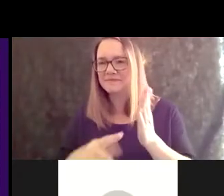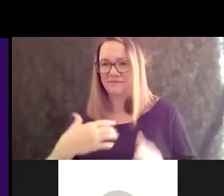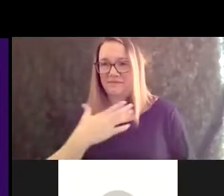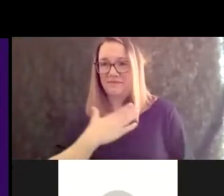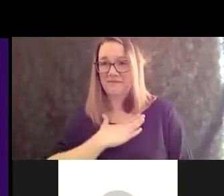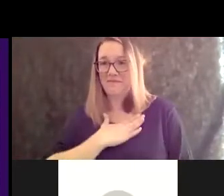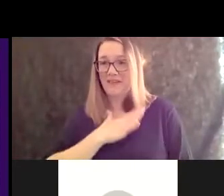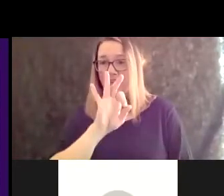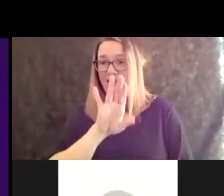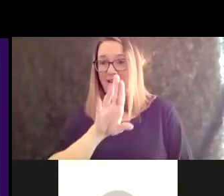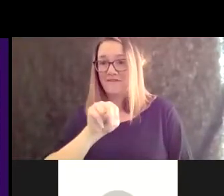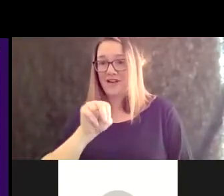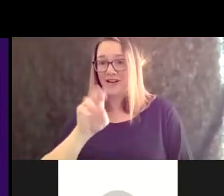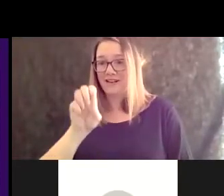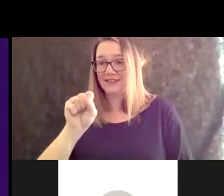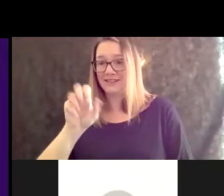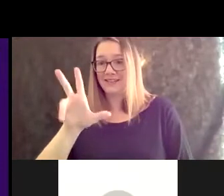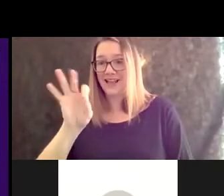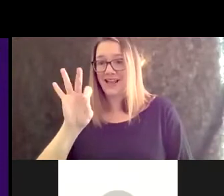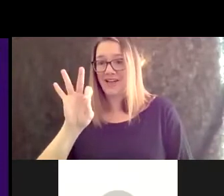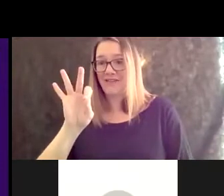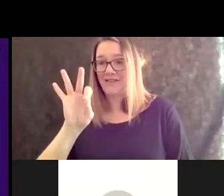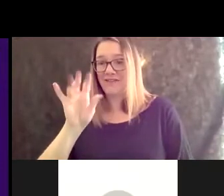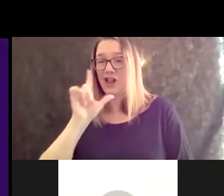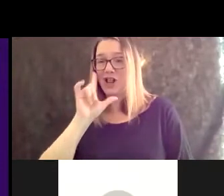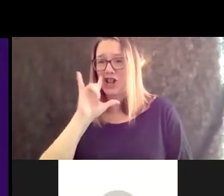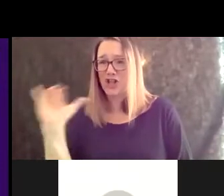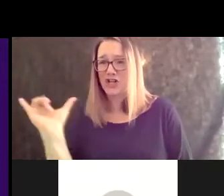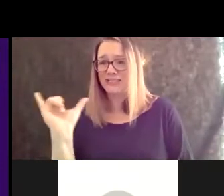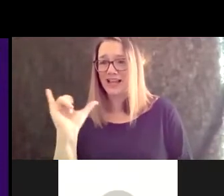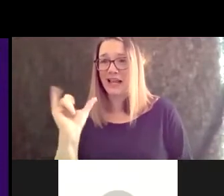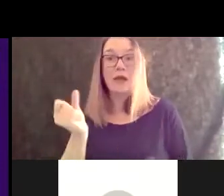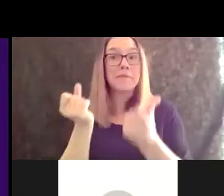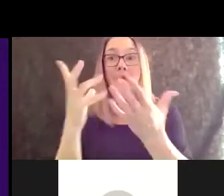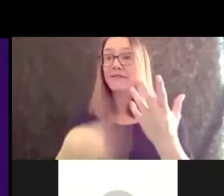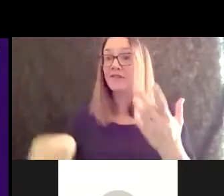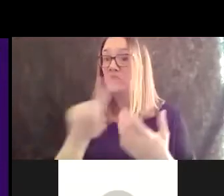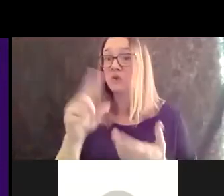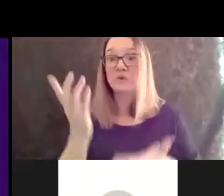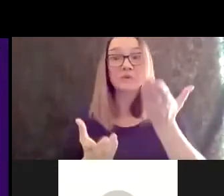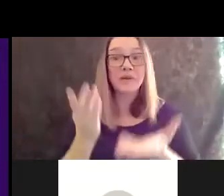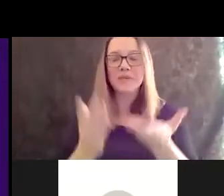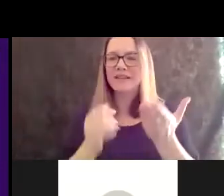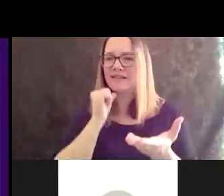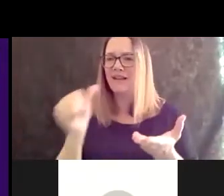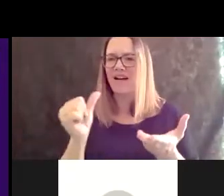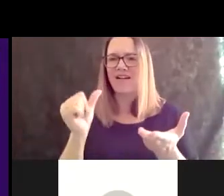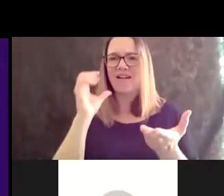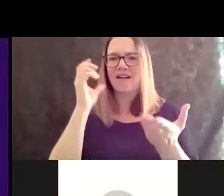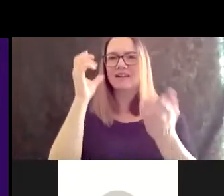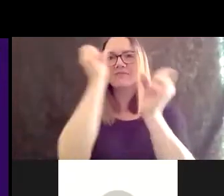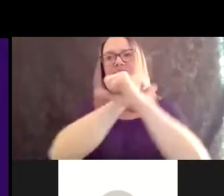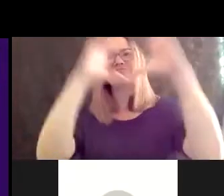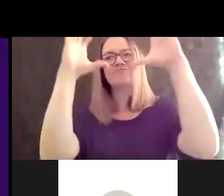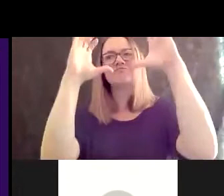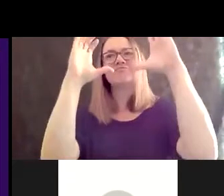And I'm sure a lot of people may not even have thought of what a fun self is.